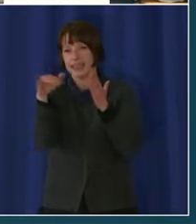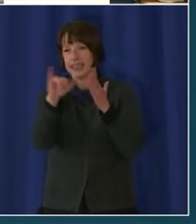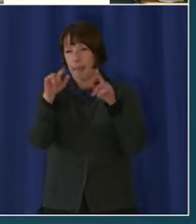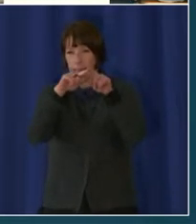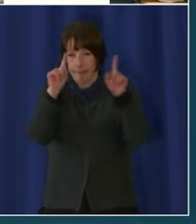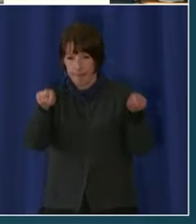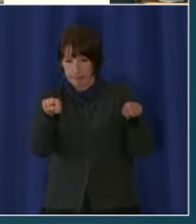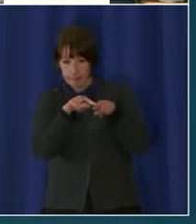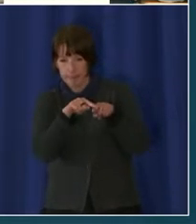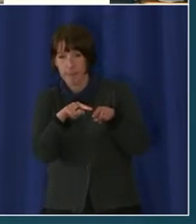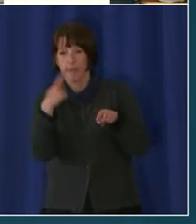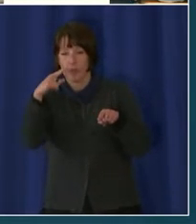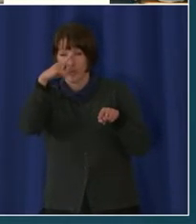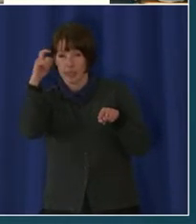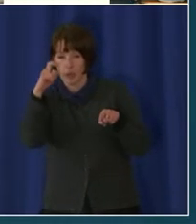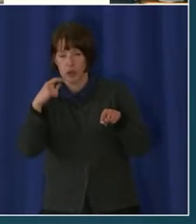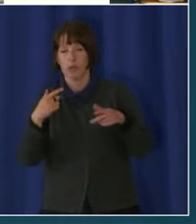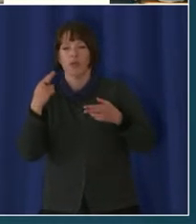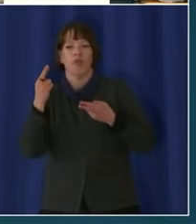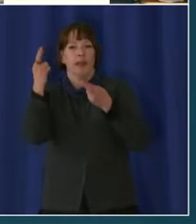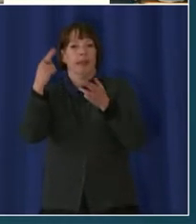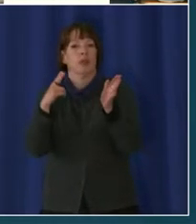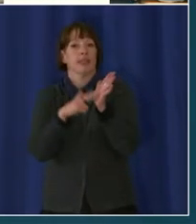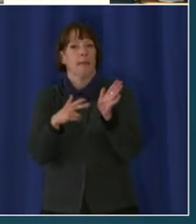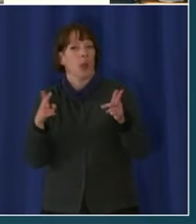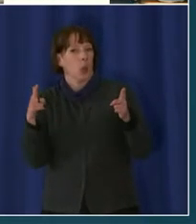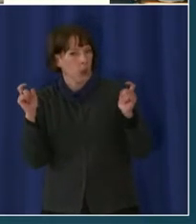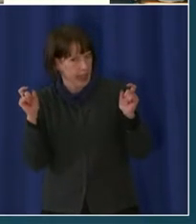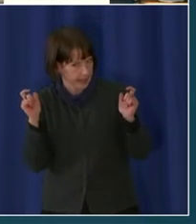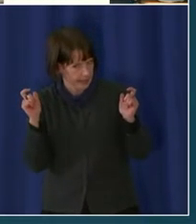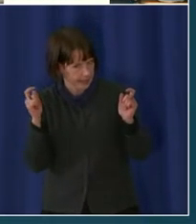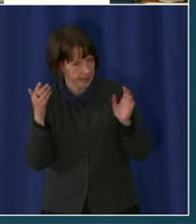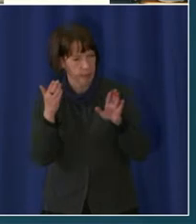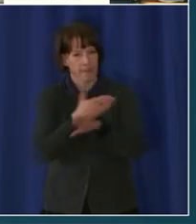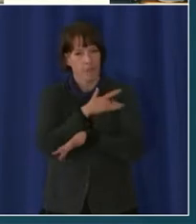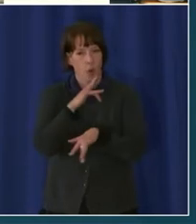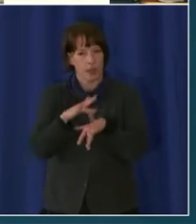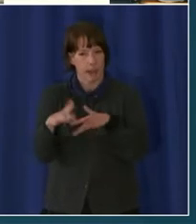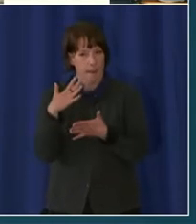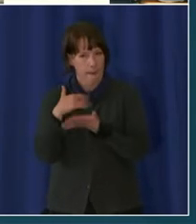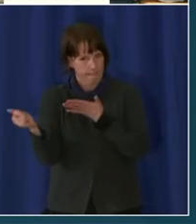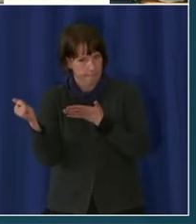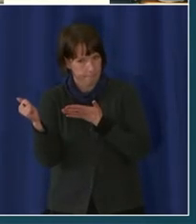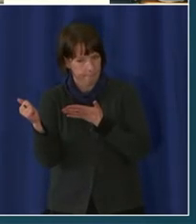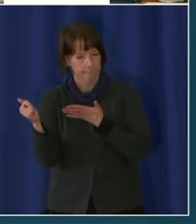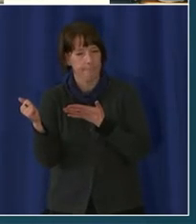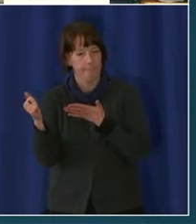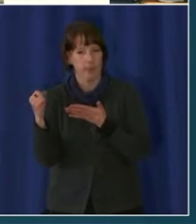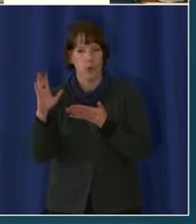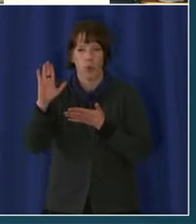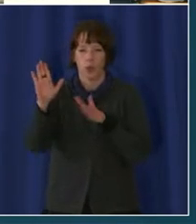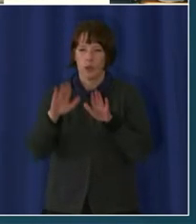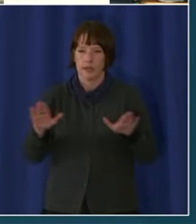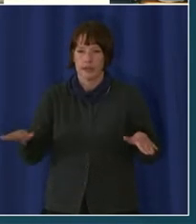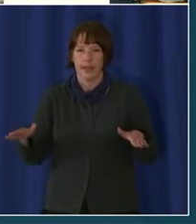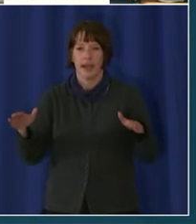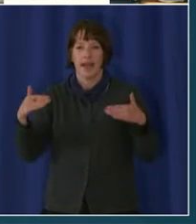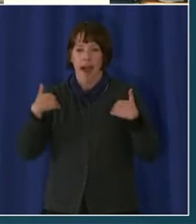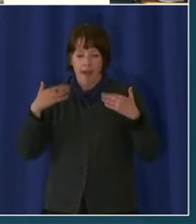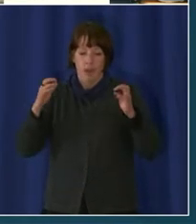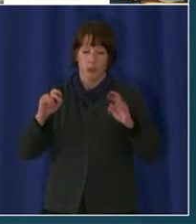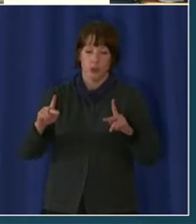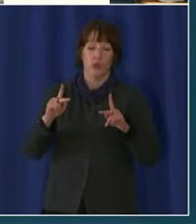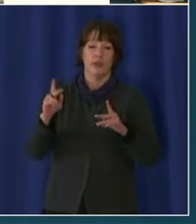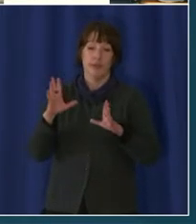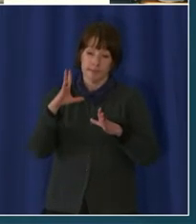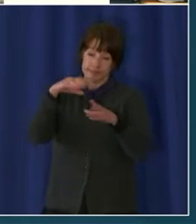for this summer, we recommend you sign up quickly before the spaces go so that your child can get an opportunity to participate